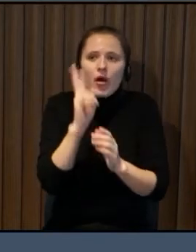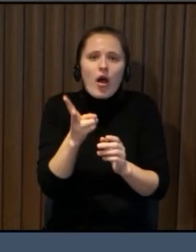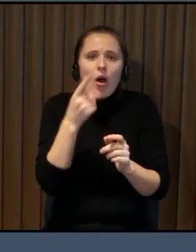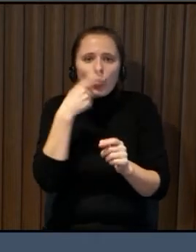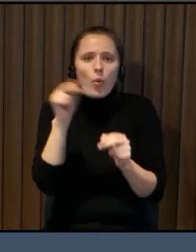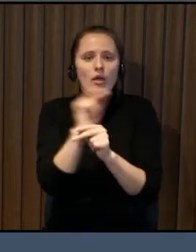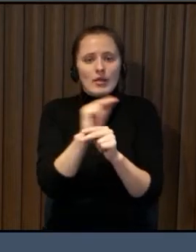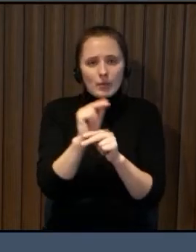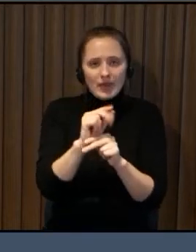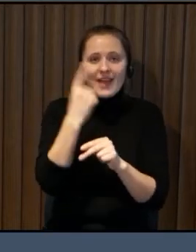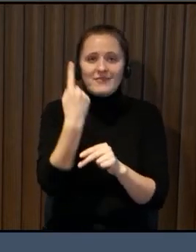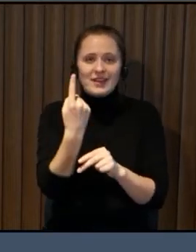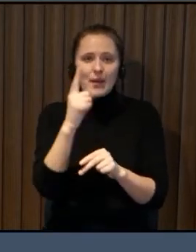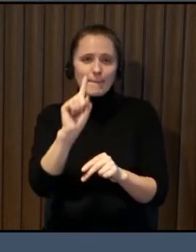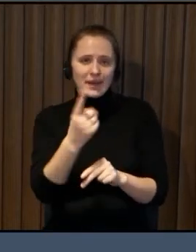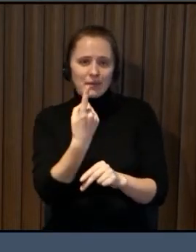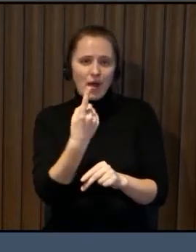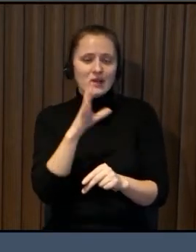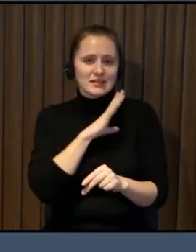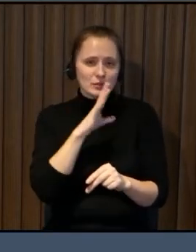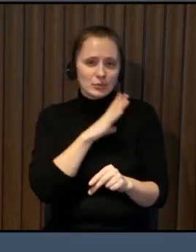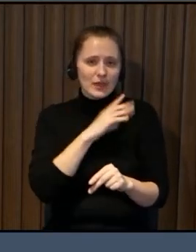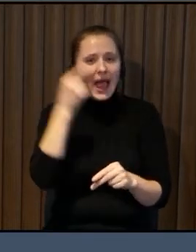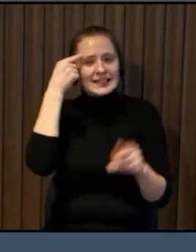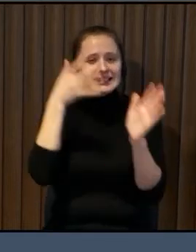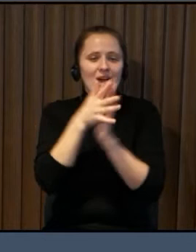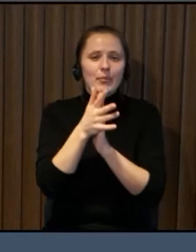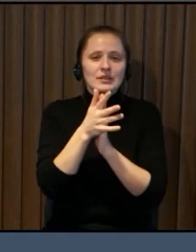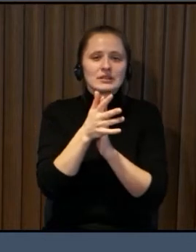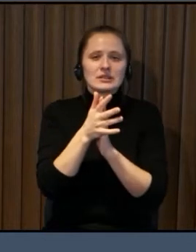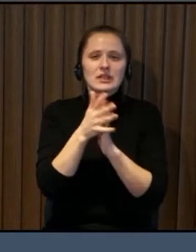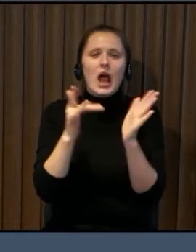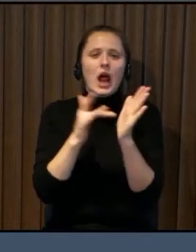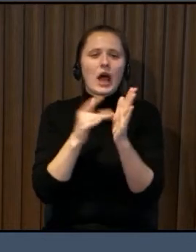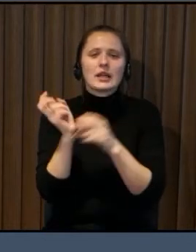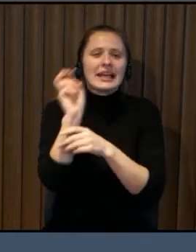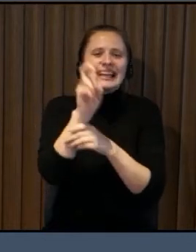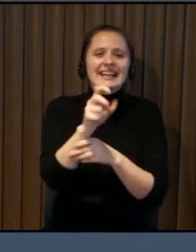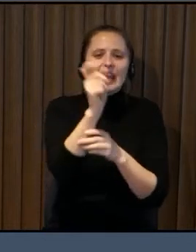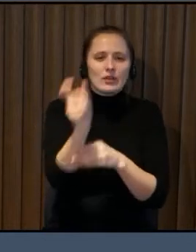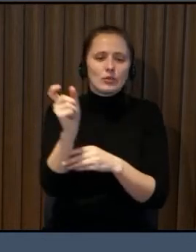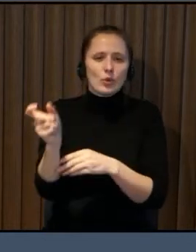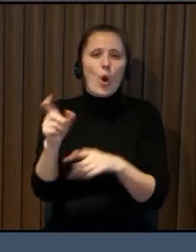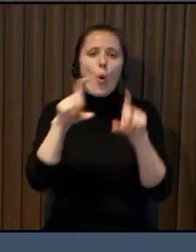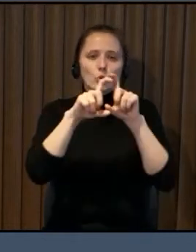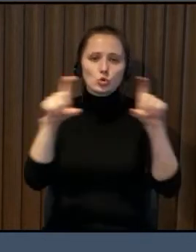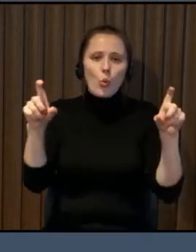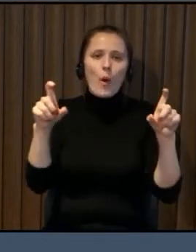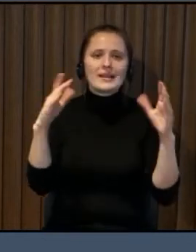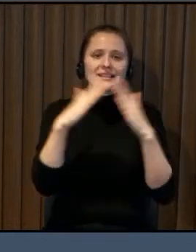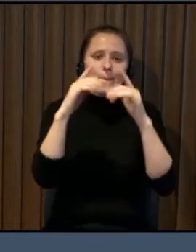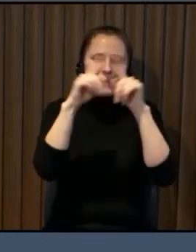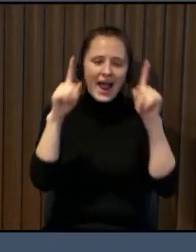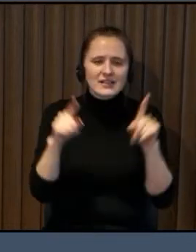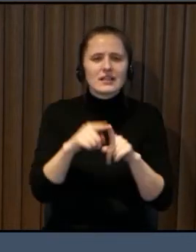of those internet pages. So the first step was to define the audience. And so for